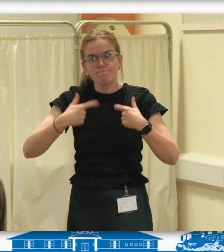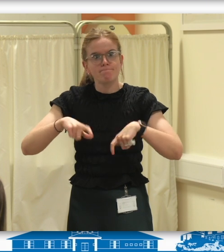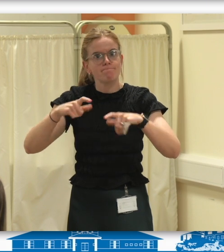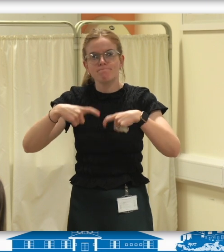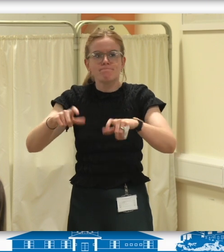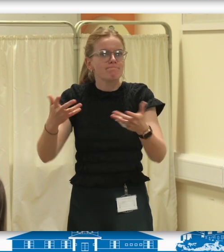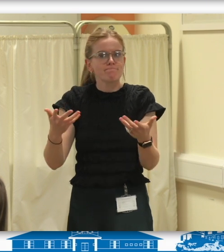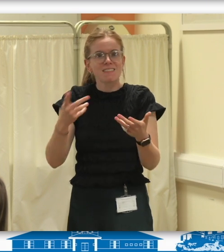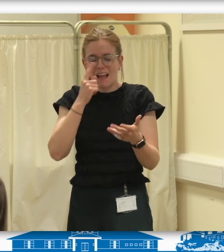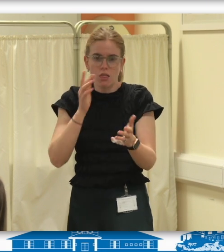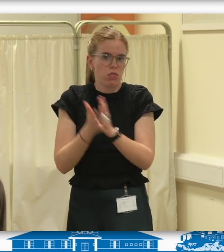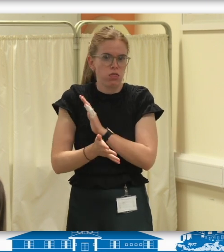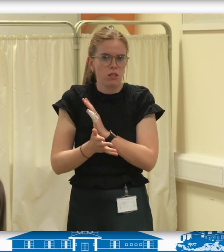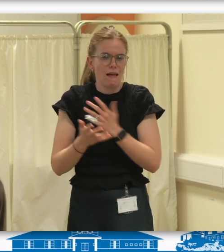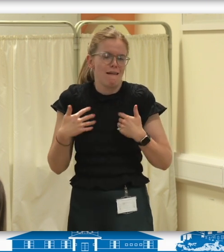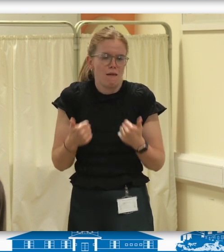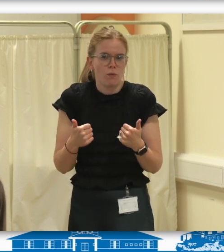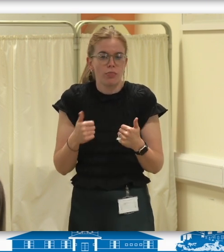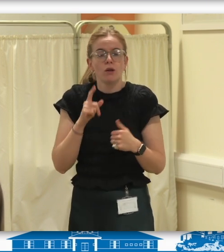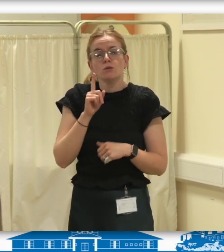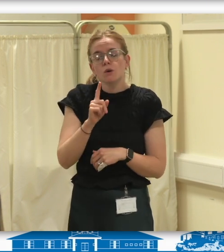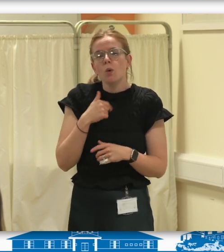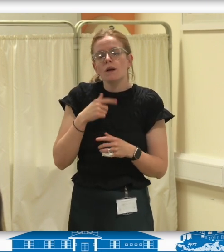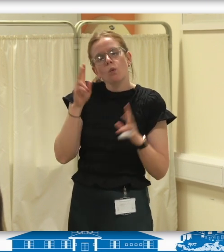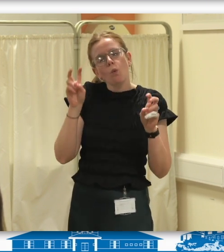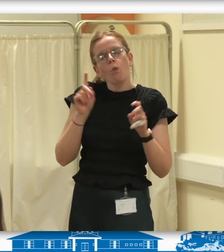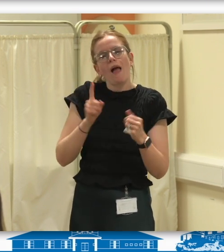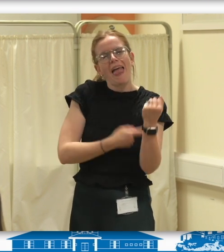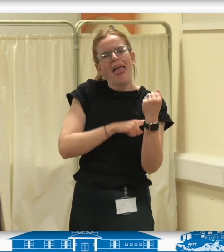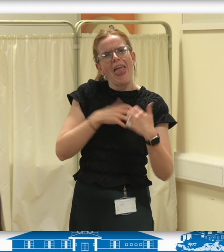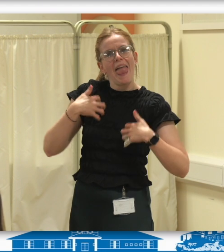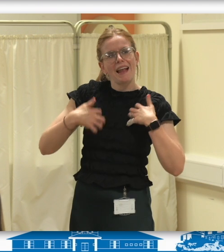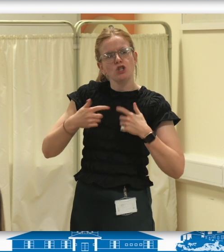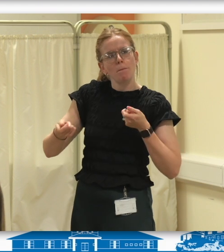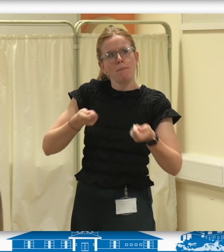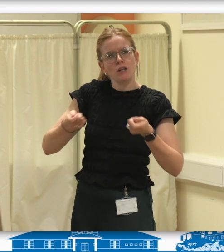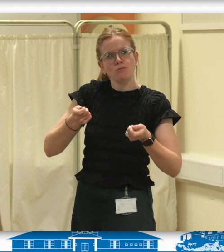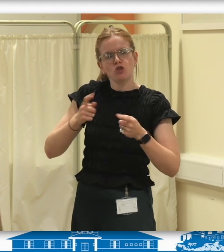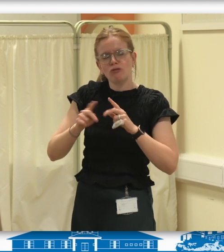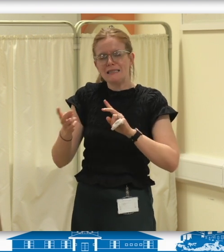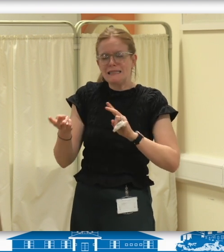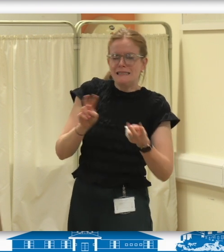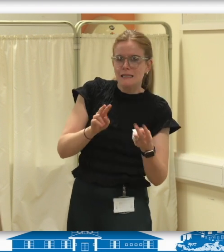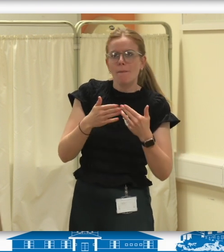so part of energy management is to help people move to a more paced management of energy demand.